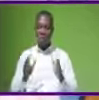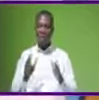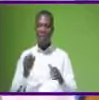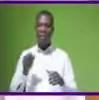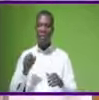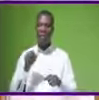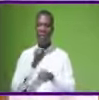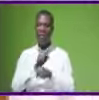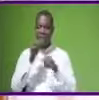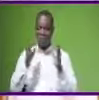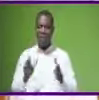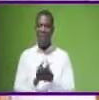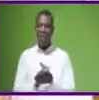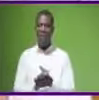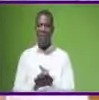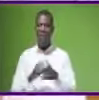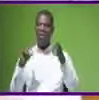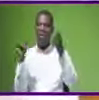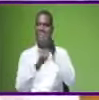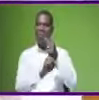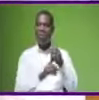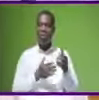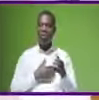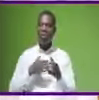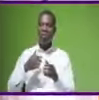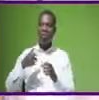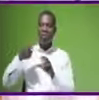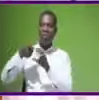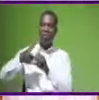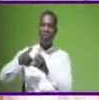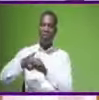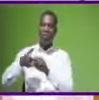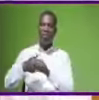oh, Mitch, you want the fair fair.